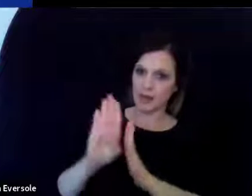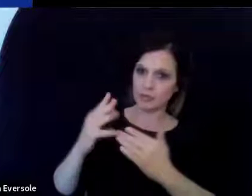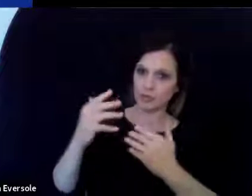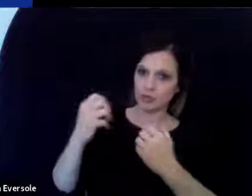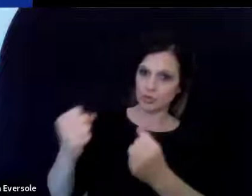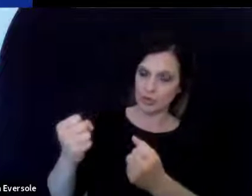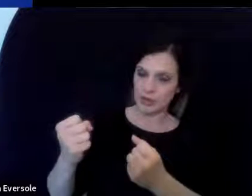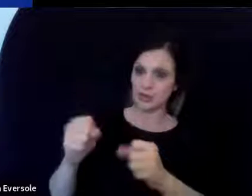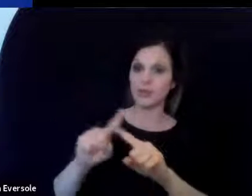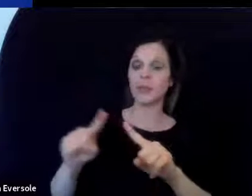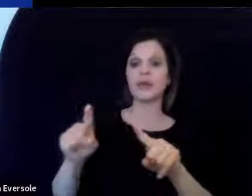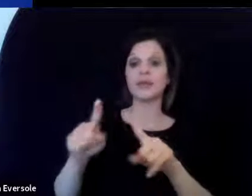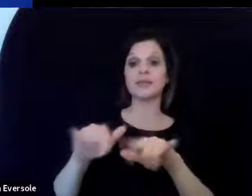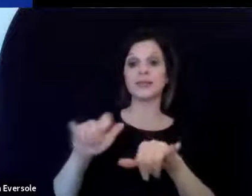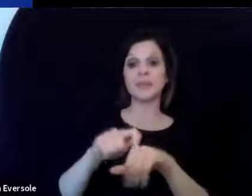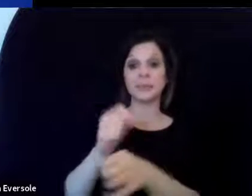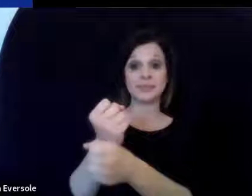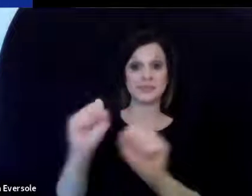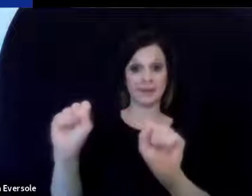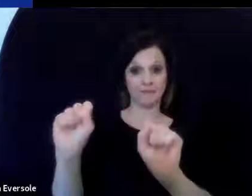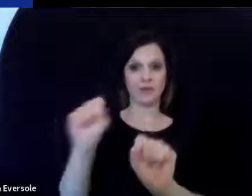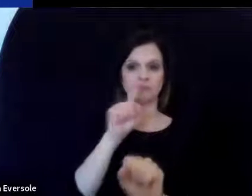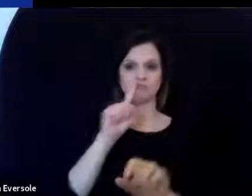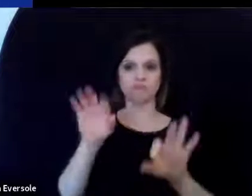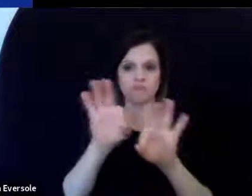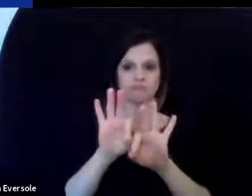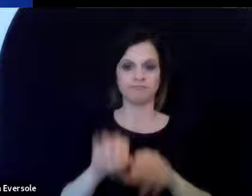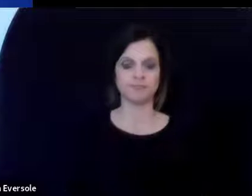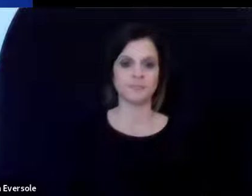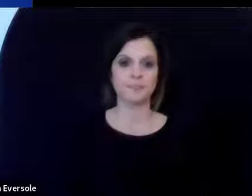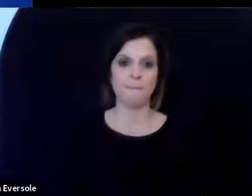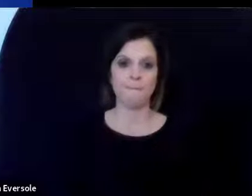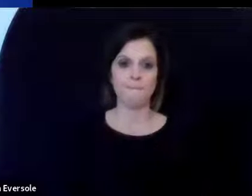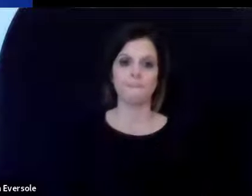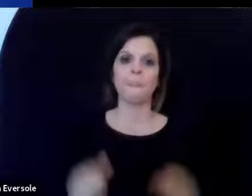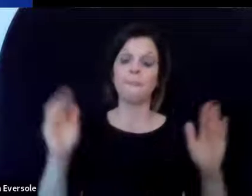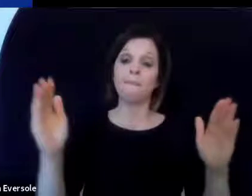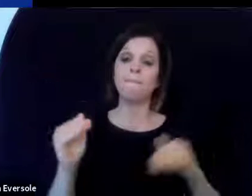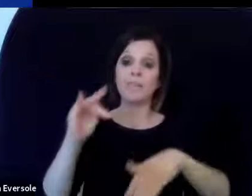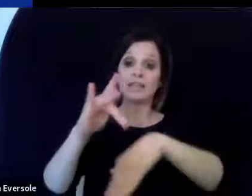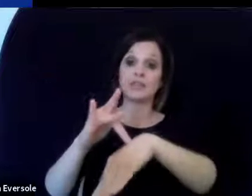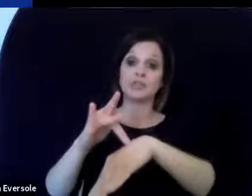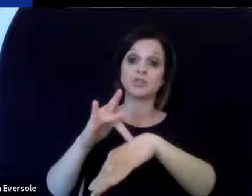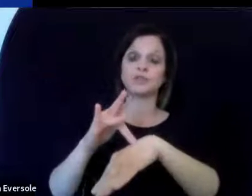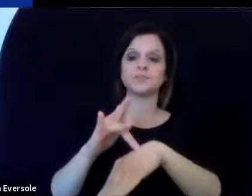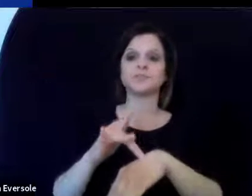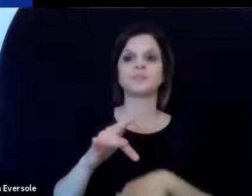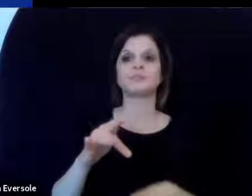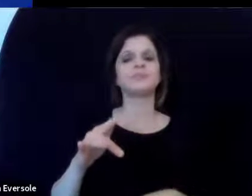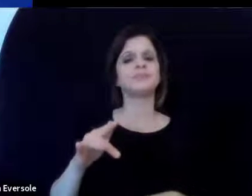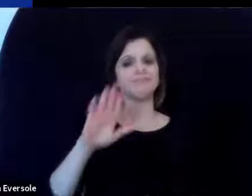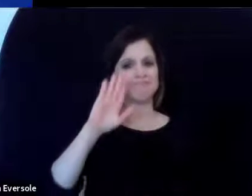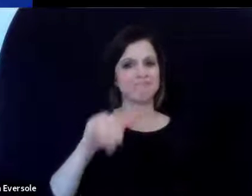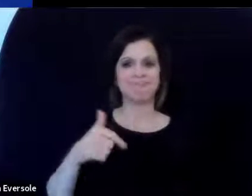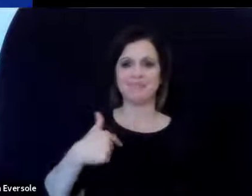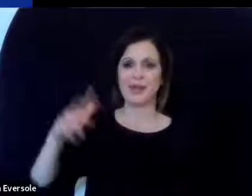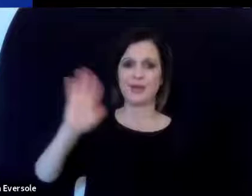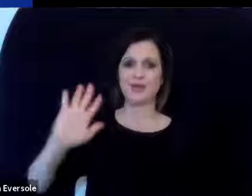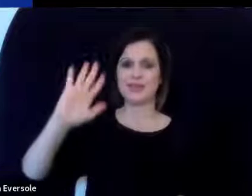be important. With touch, you know, I used to always think that people had the